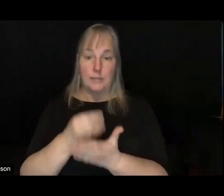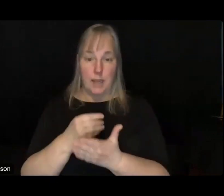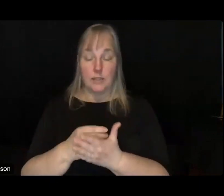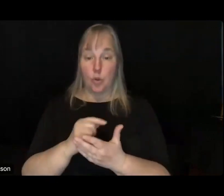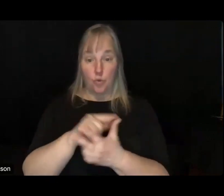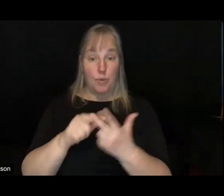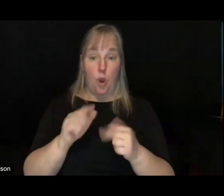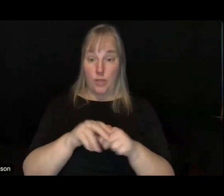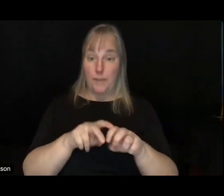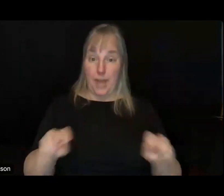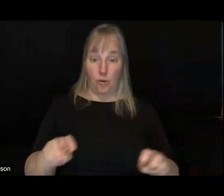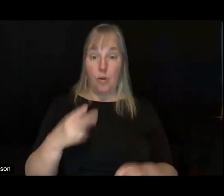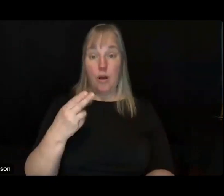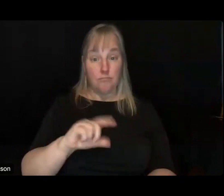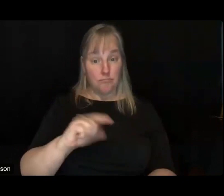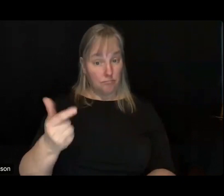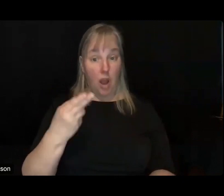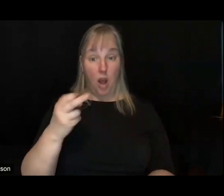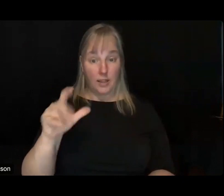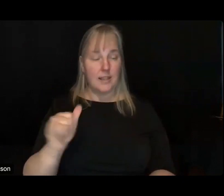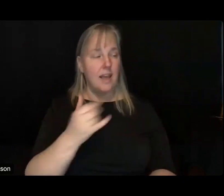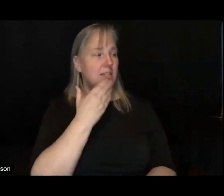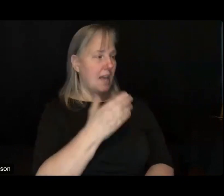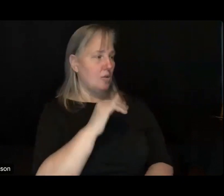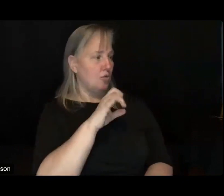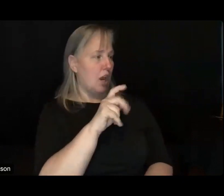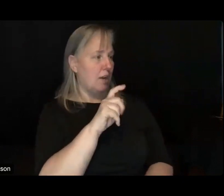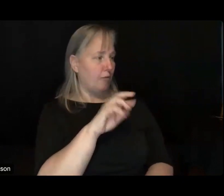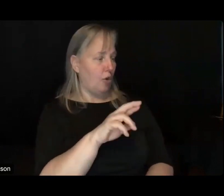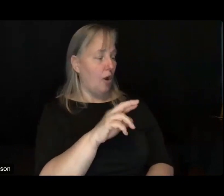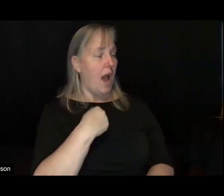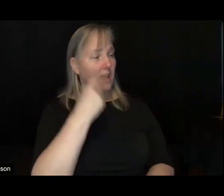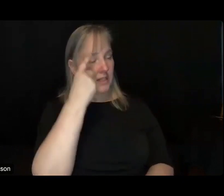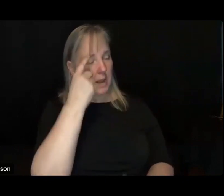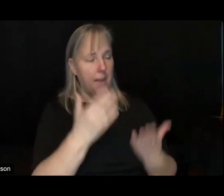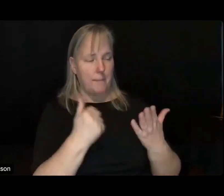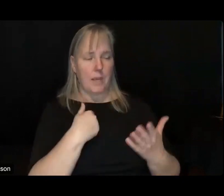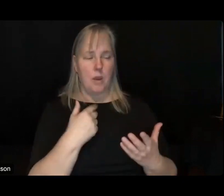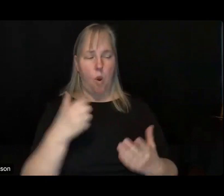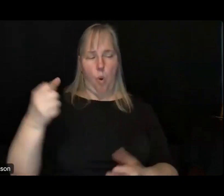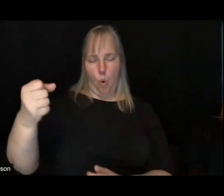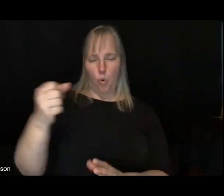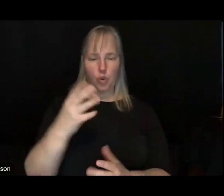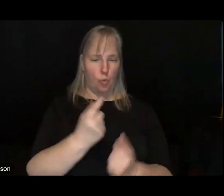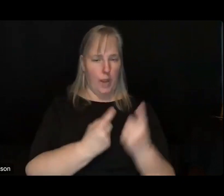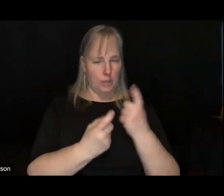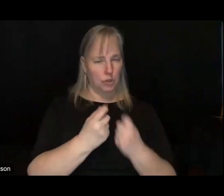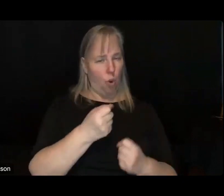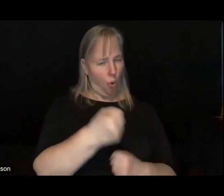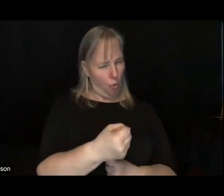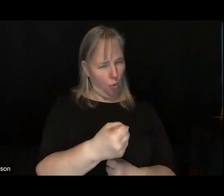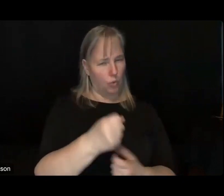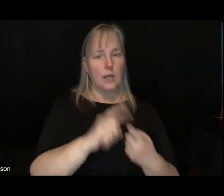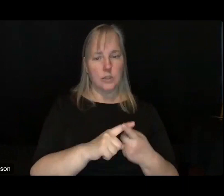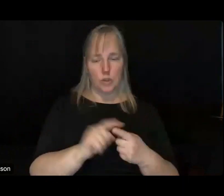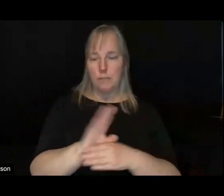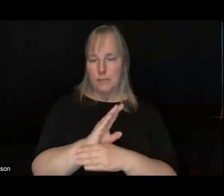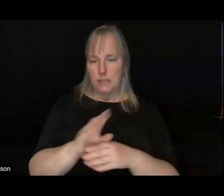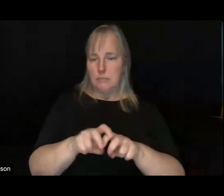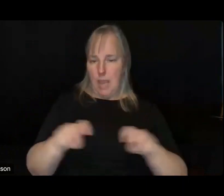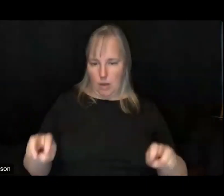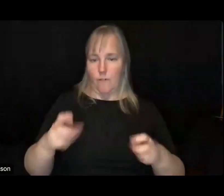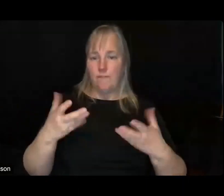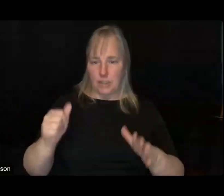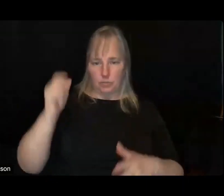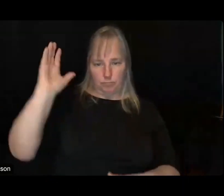much, Jennifer. So I would think that maybe let's hold the questions until the business panel finish on that. And we can kind